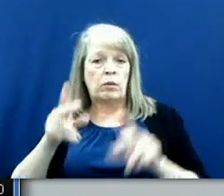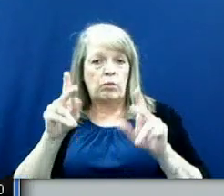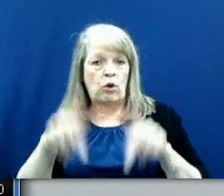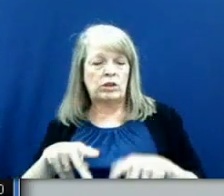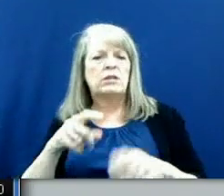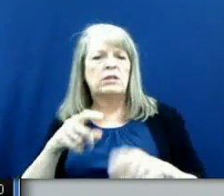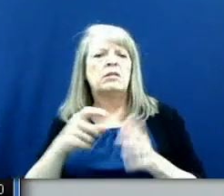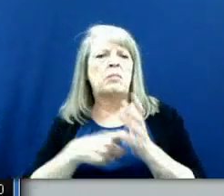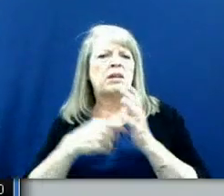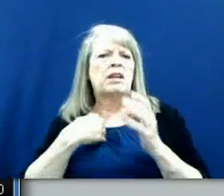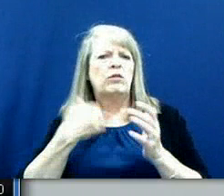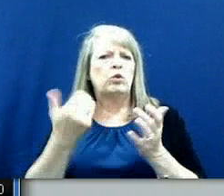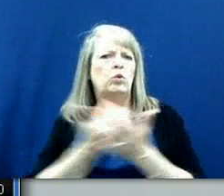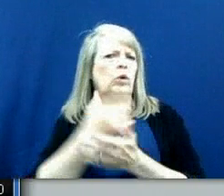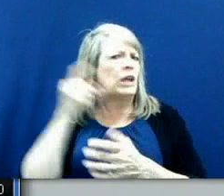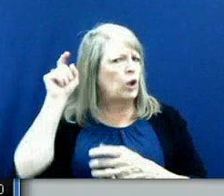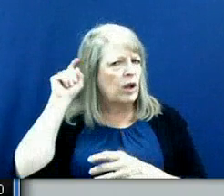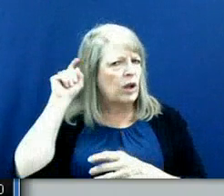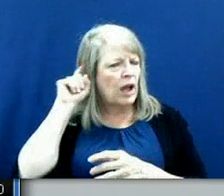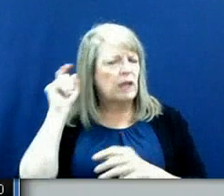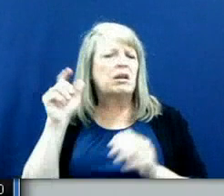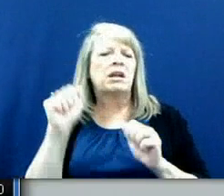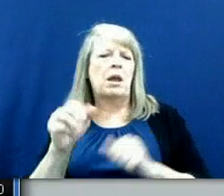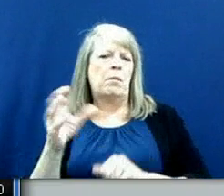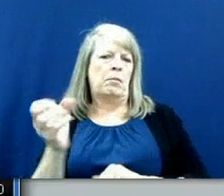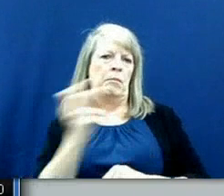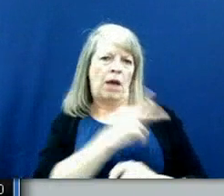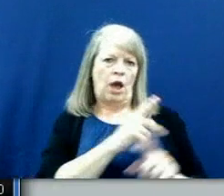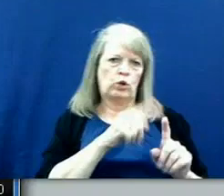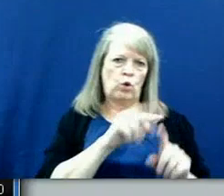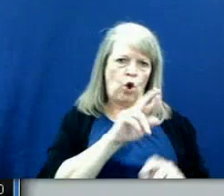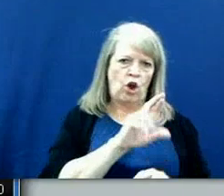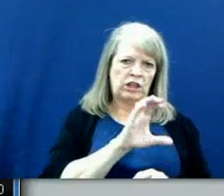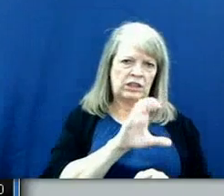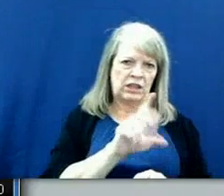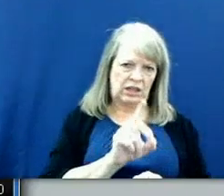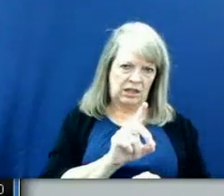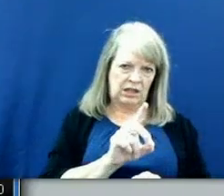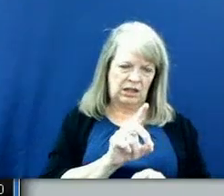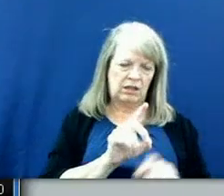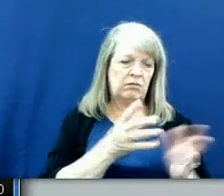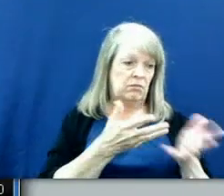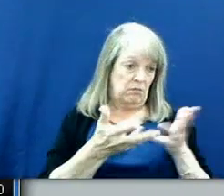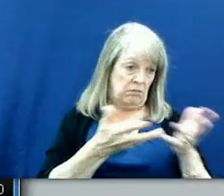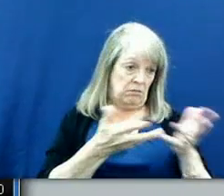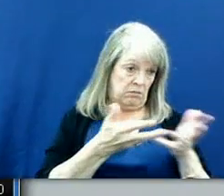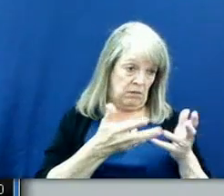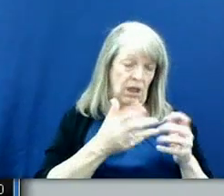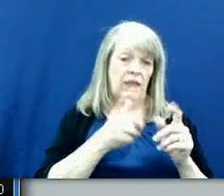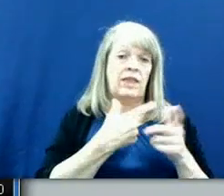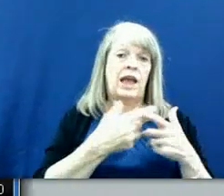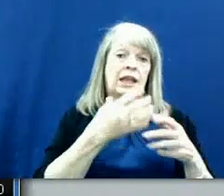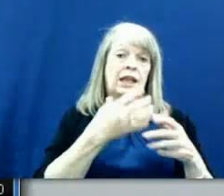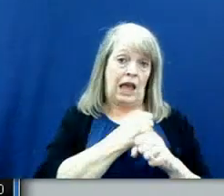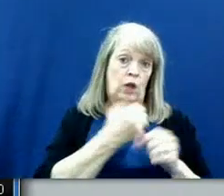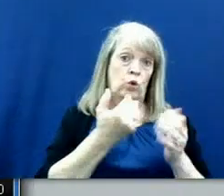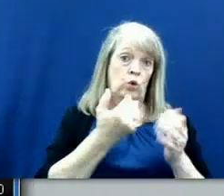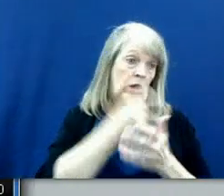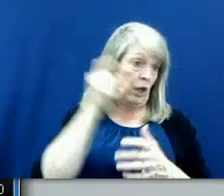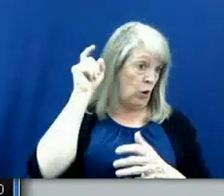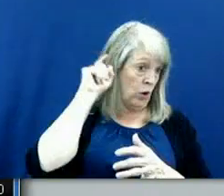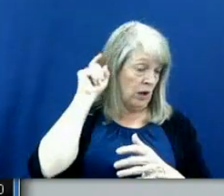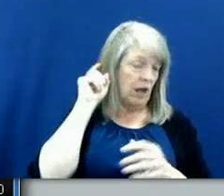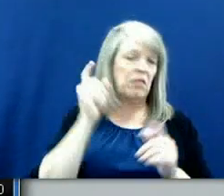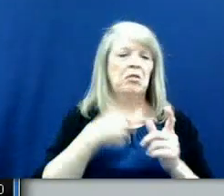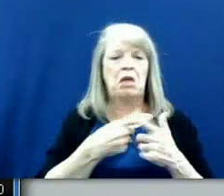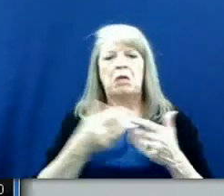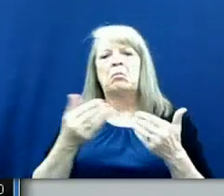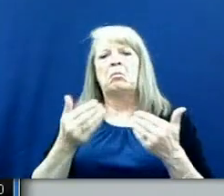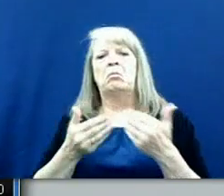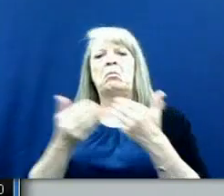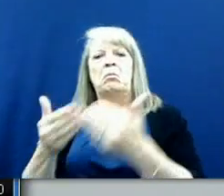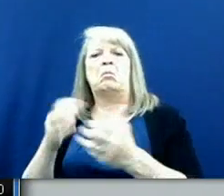a new hearing aid, they return to the RCD, and once they get their hearing aid, they can continue at work.